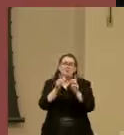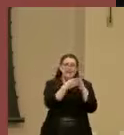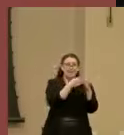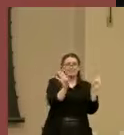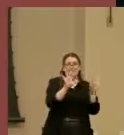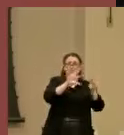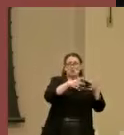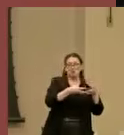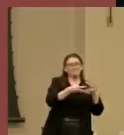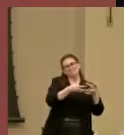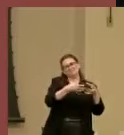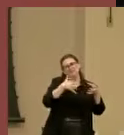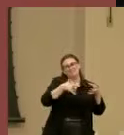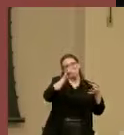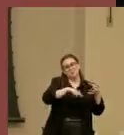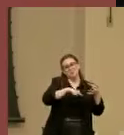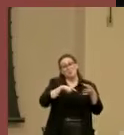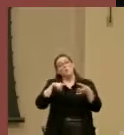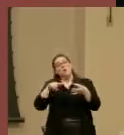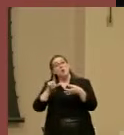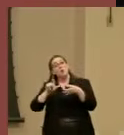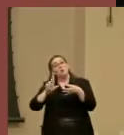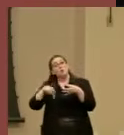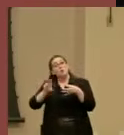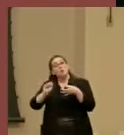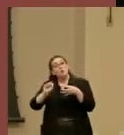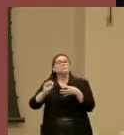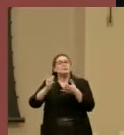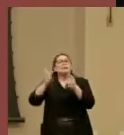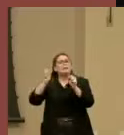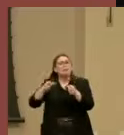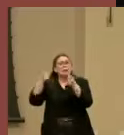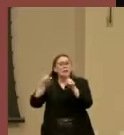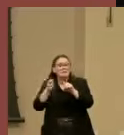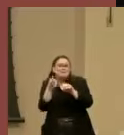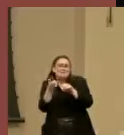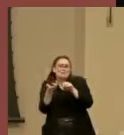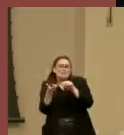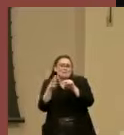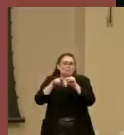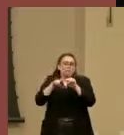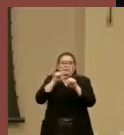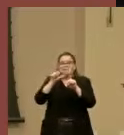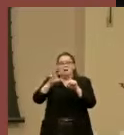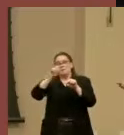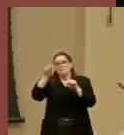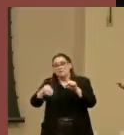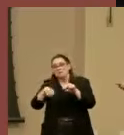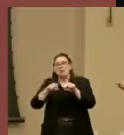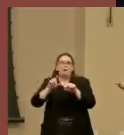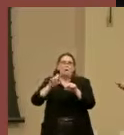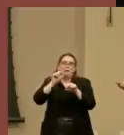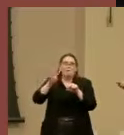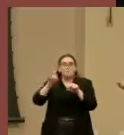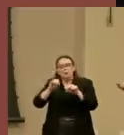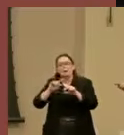bit higher in lupus, okay? They're not 100%, they're not even 50%, but they are a little bit higher than the general population. And people